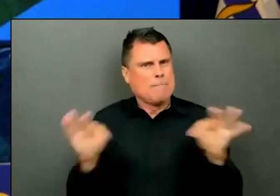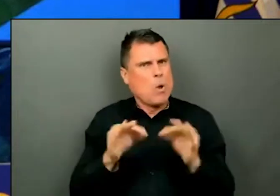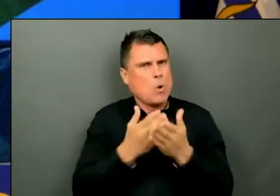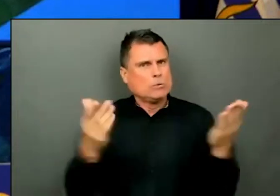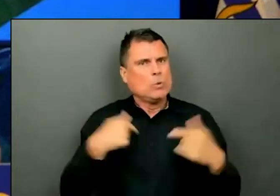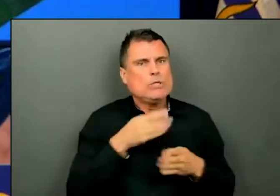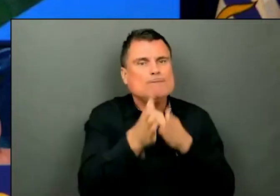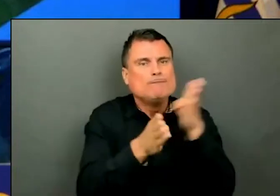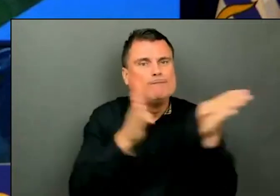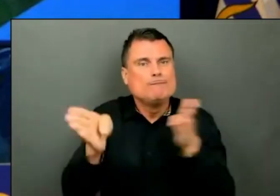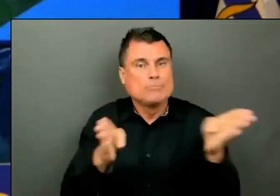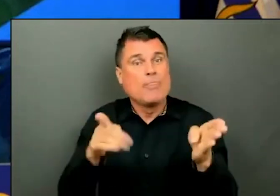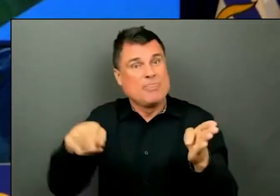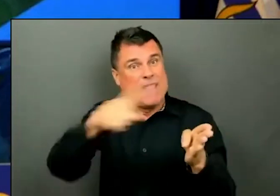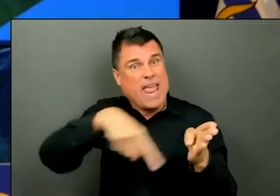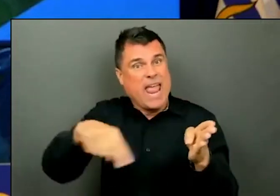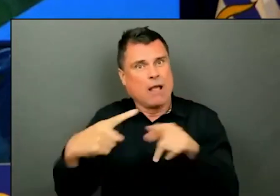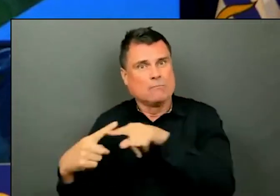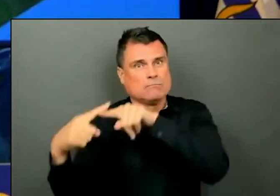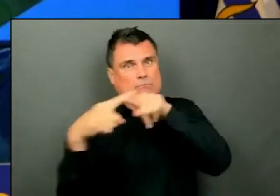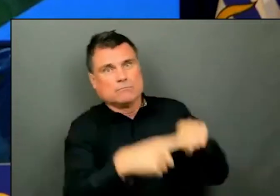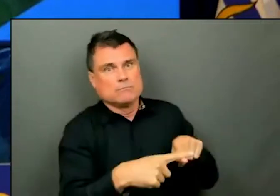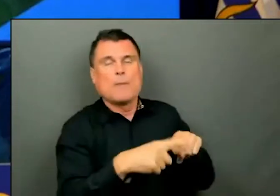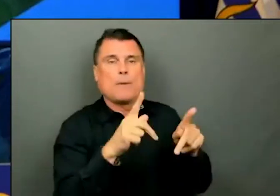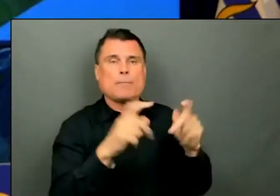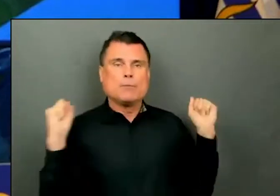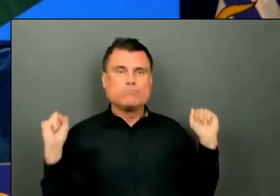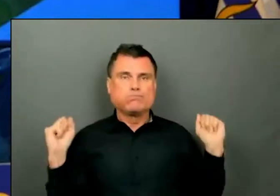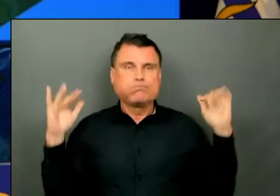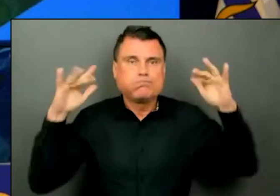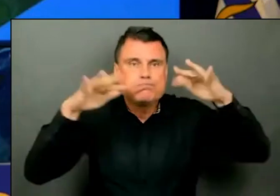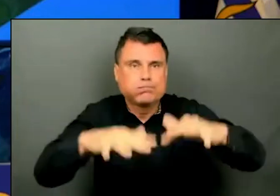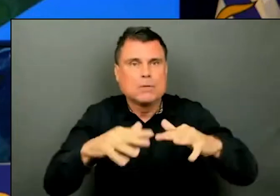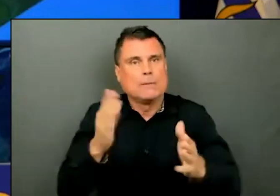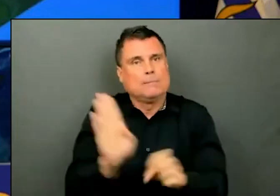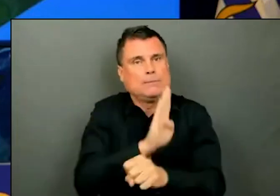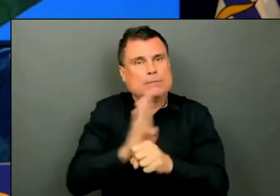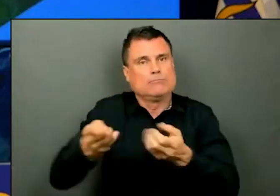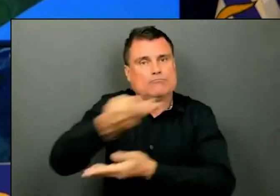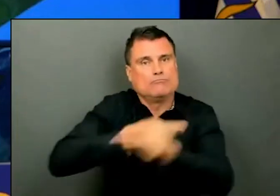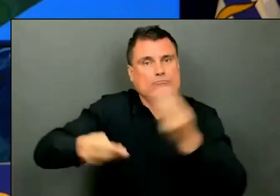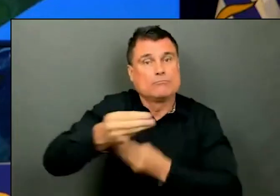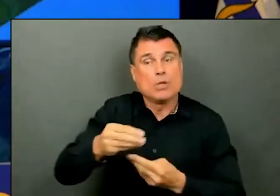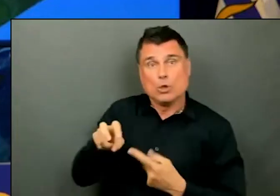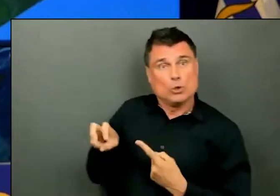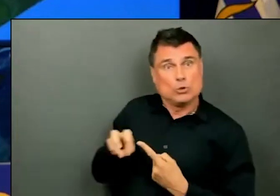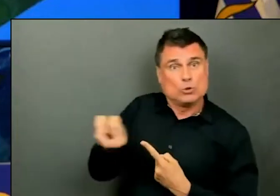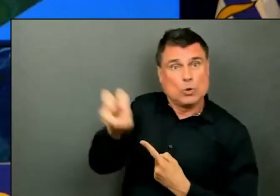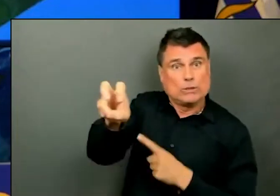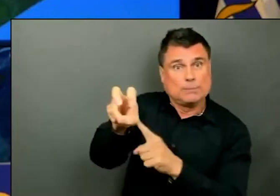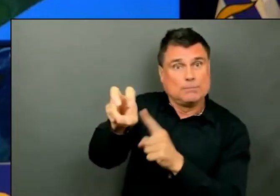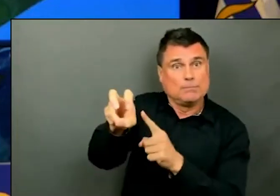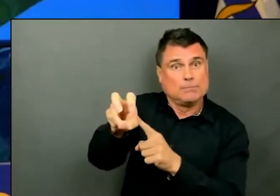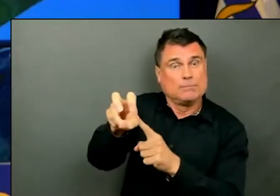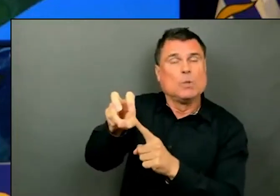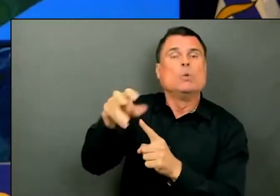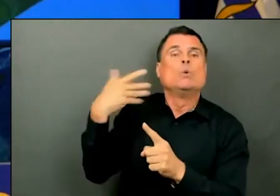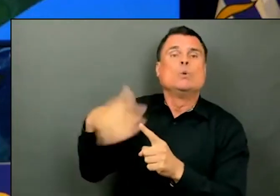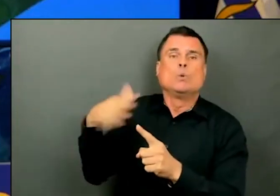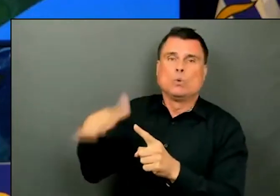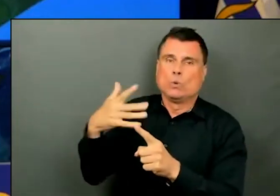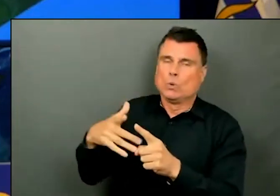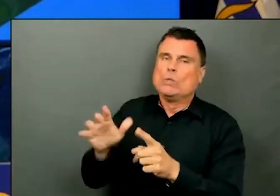hurting. In fact, few sectors have been hit as hard by COVID-19 as the tourism sector. Many of our major